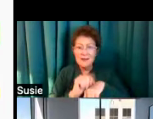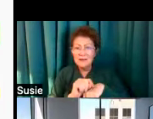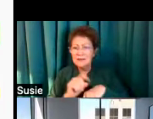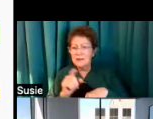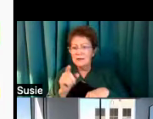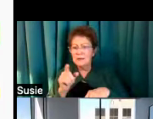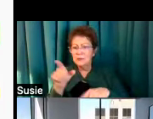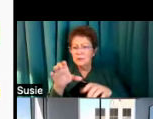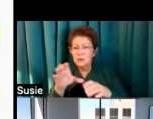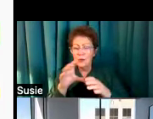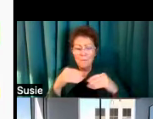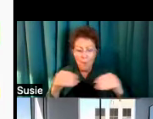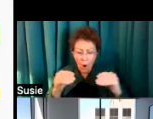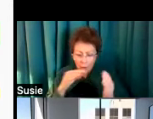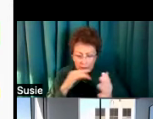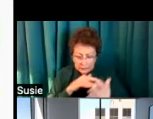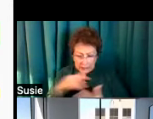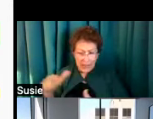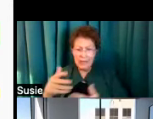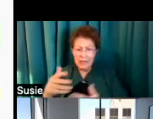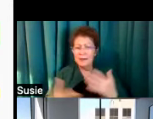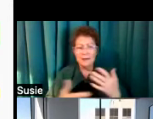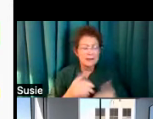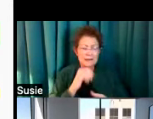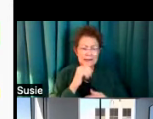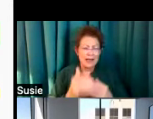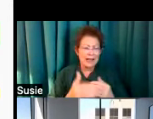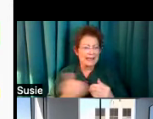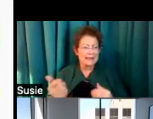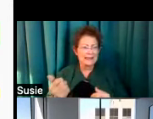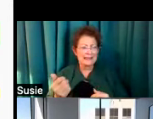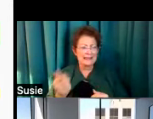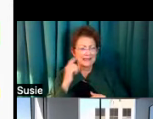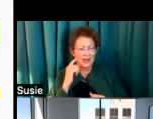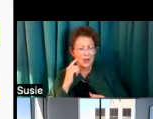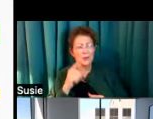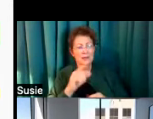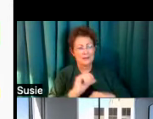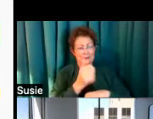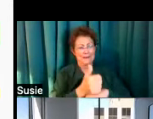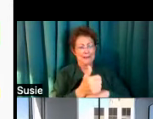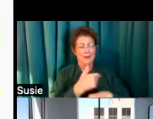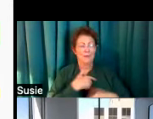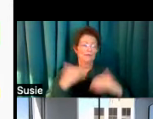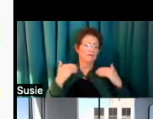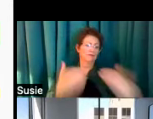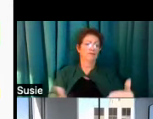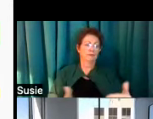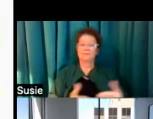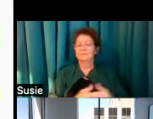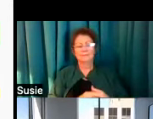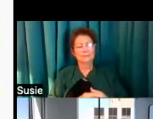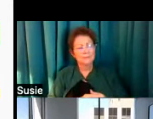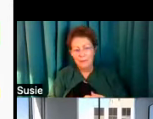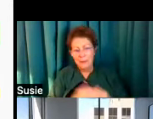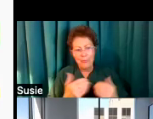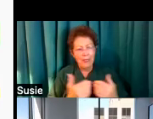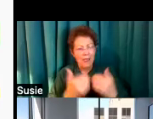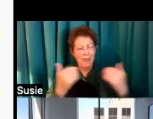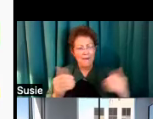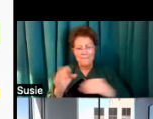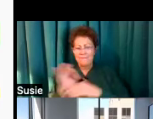lot of different pieces that go into it. So again, it's not as easy as, well, we set up this entity and we're good to go. There have to be separate functions